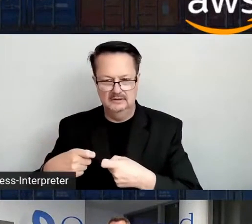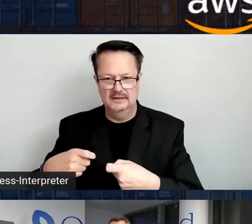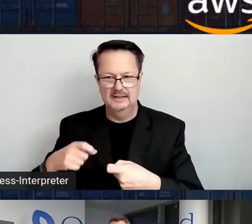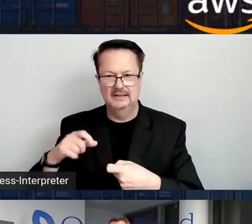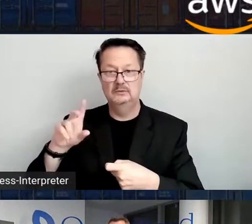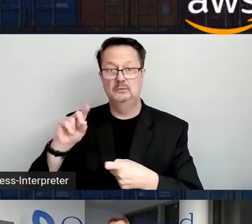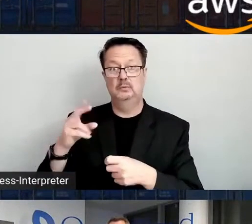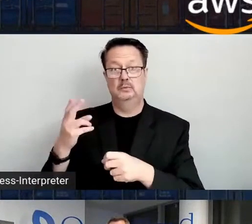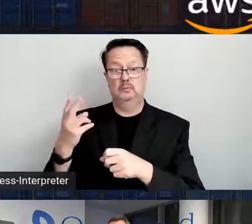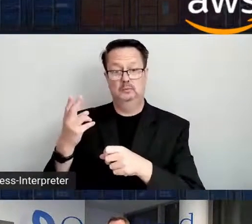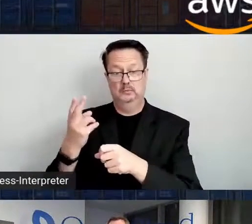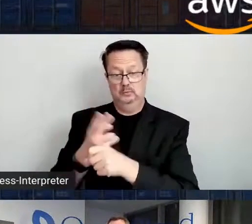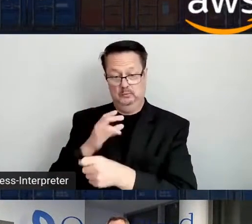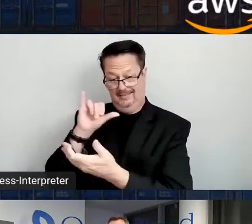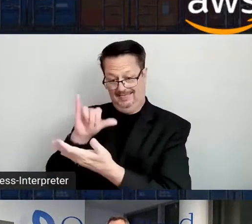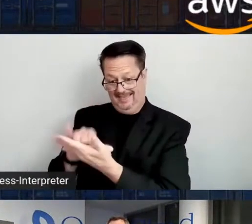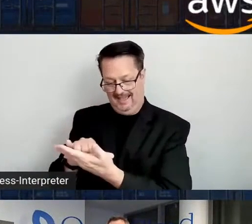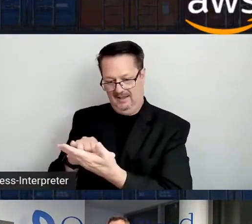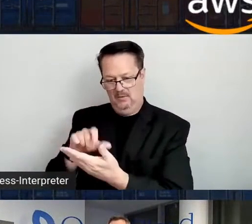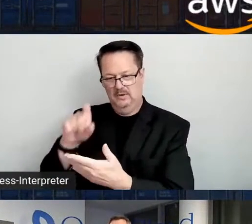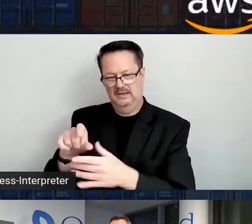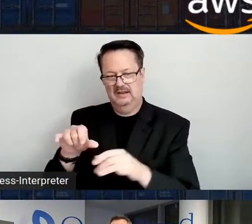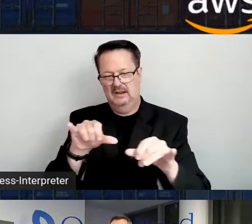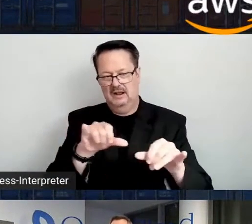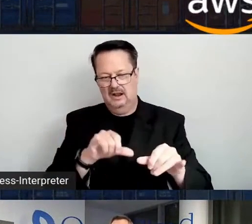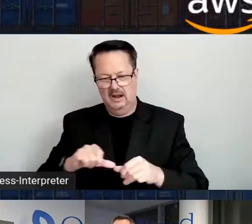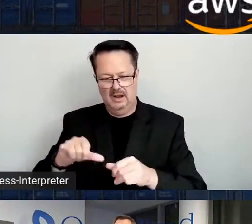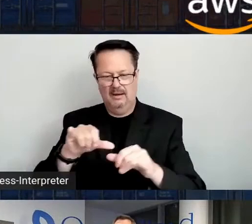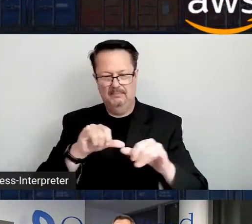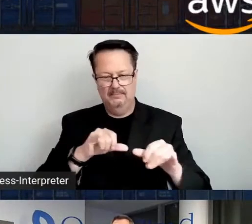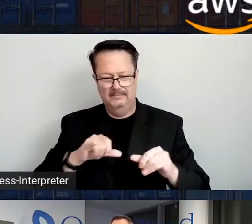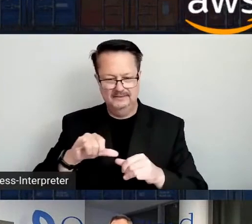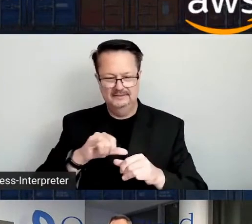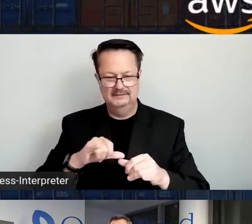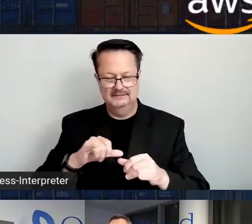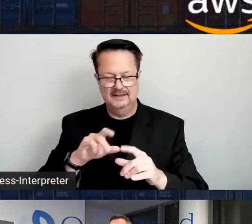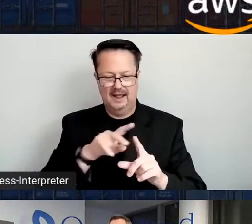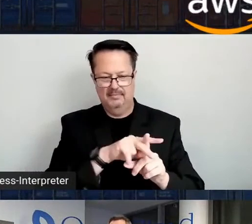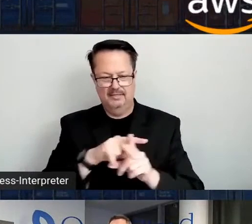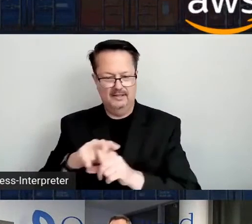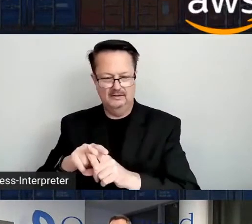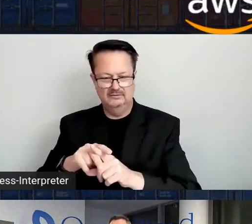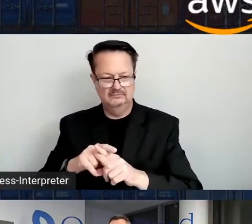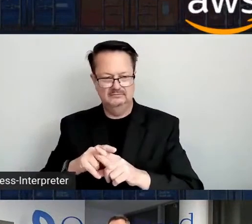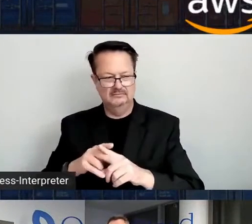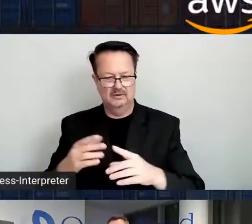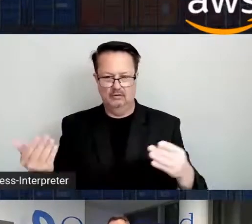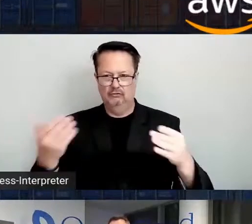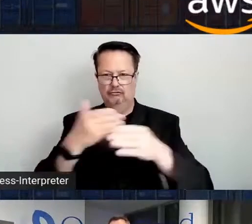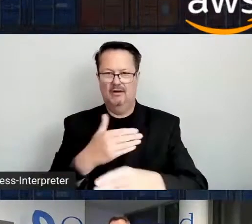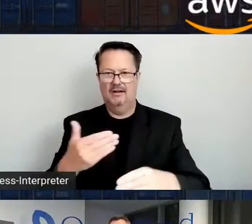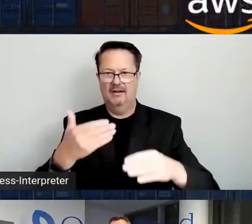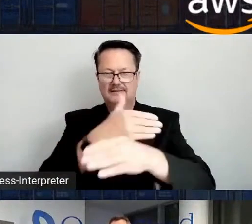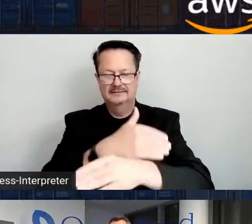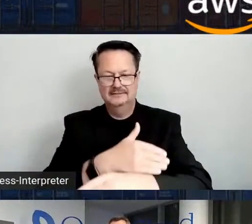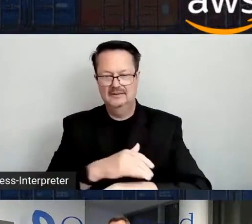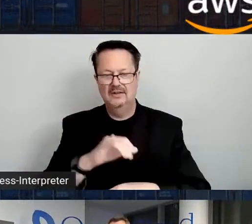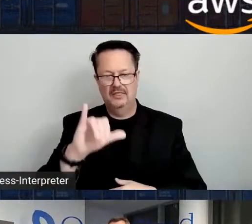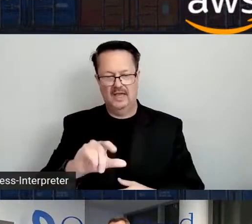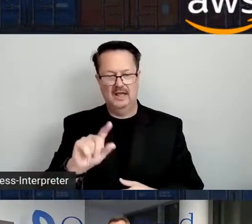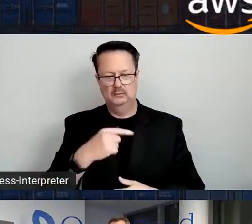need a common abstraction layer across the ecosystem, right? And this is where we